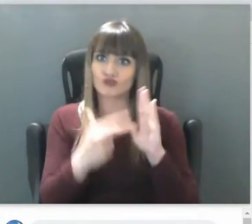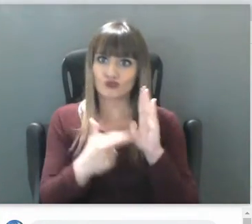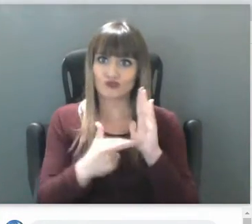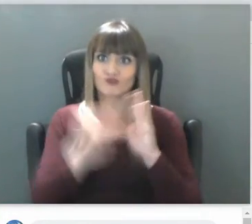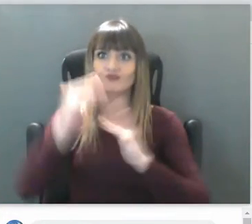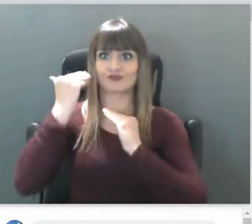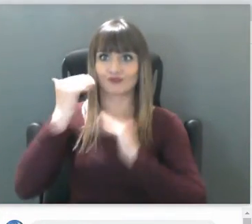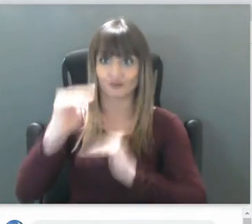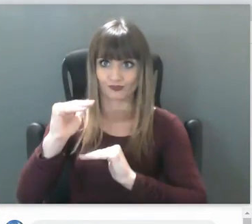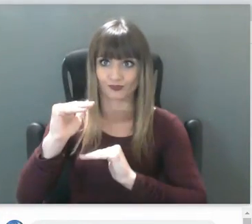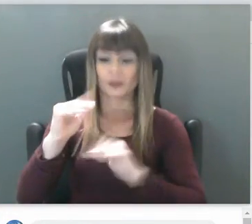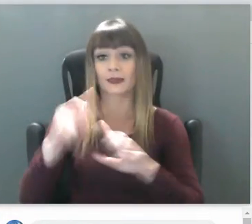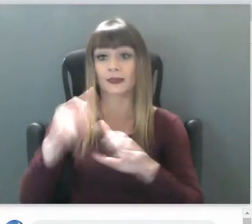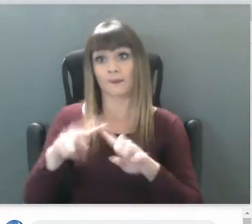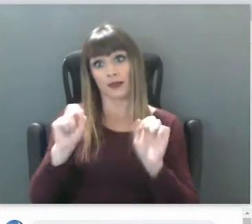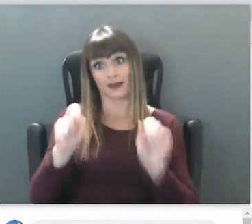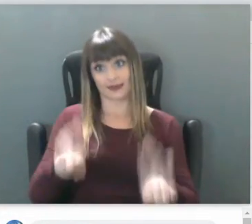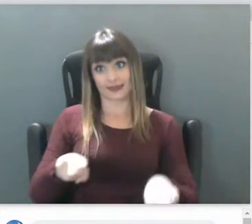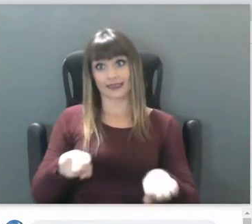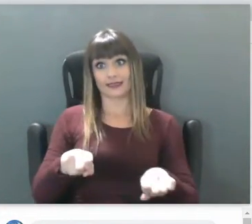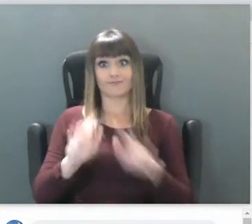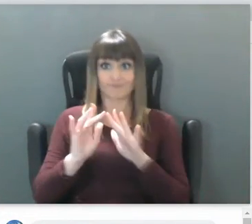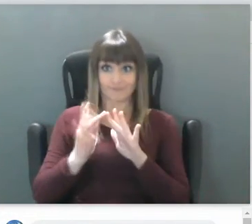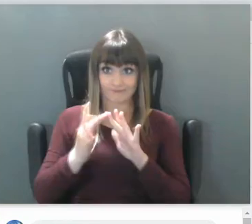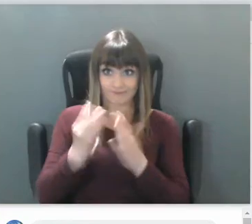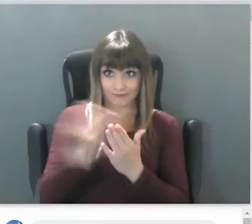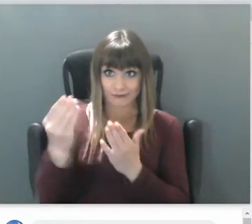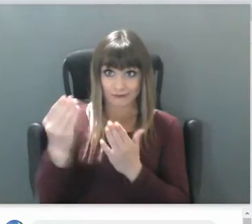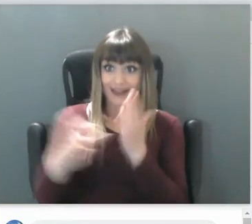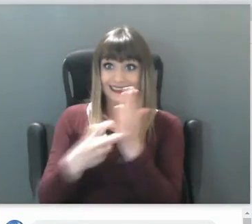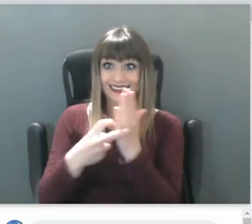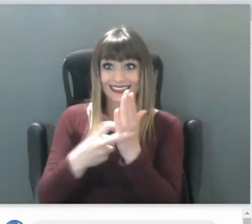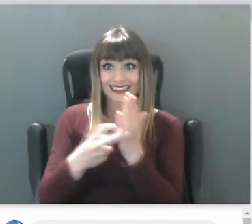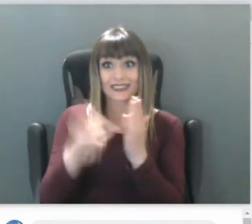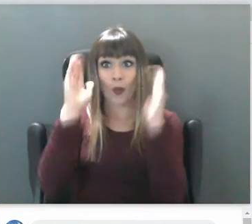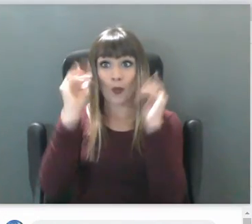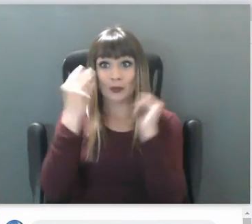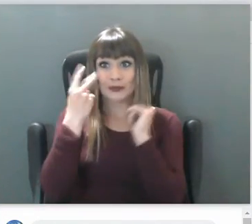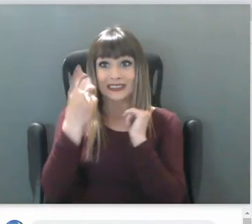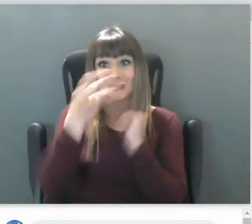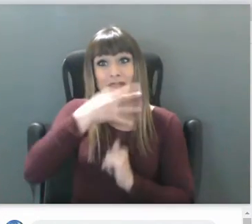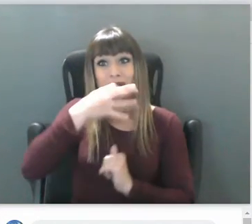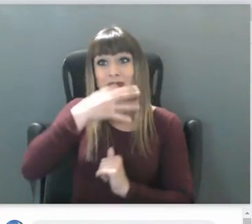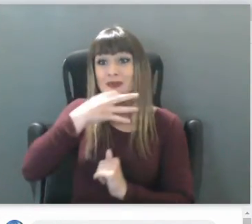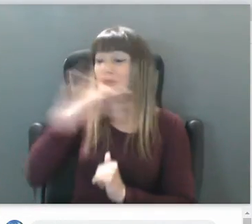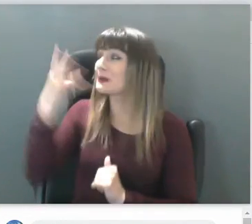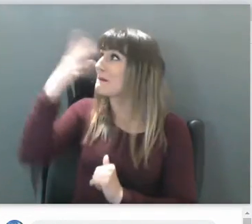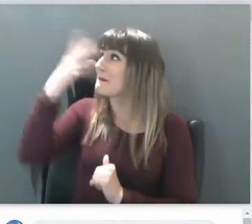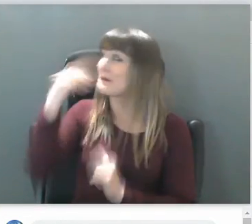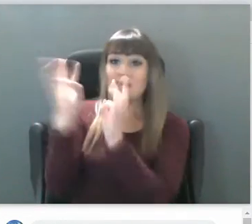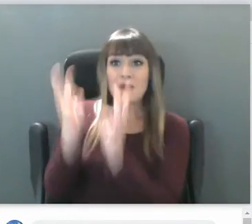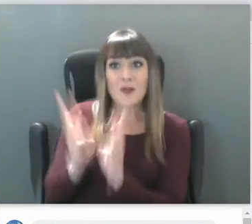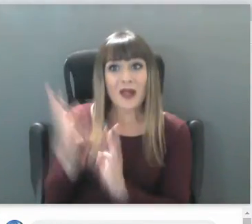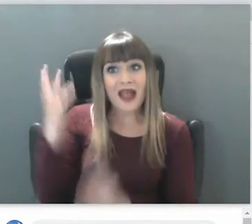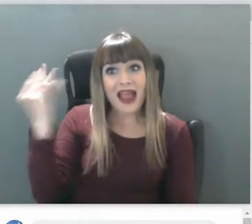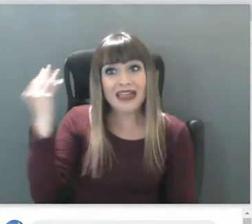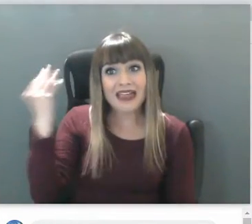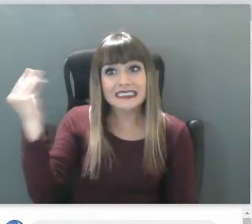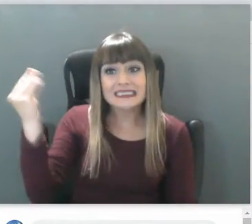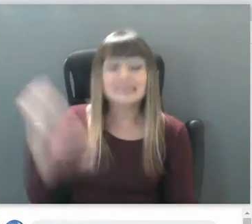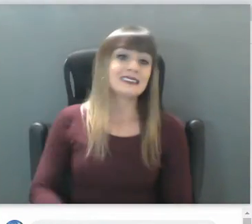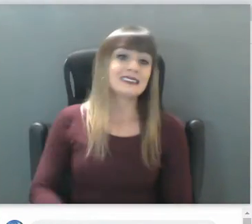we hope to see you at the zoo soon. Got some beautiful weather coming up. So we've missed you all. Certainly our animals have missed